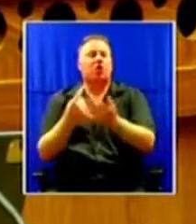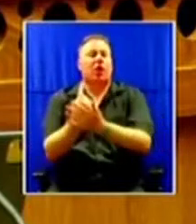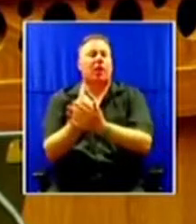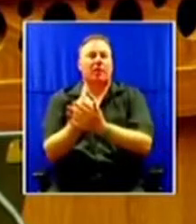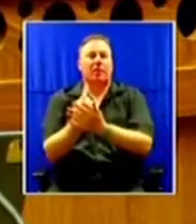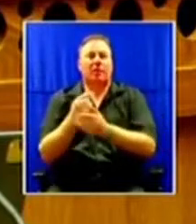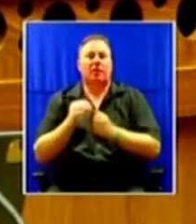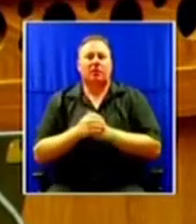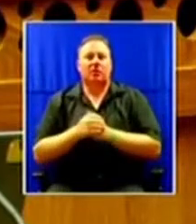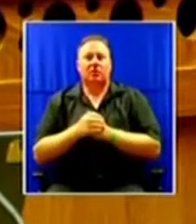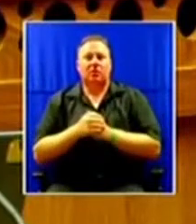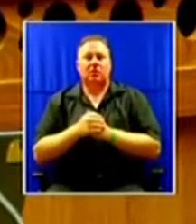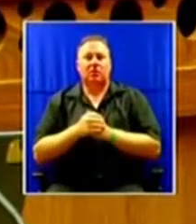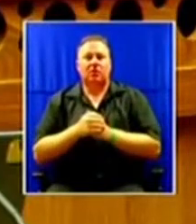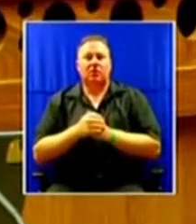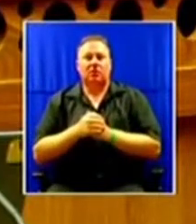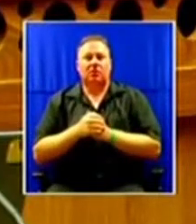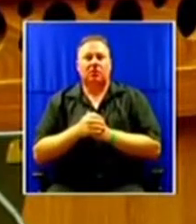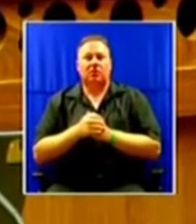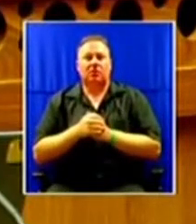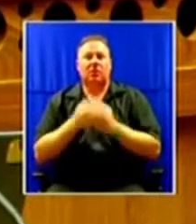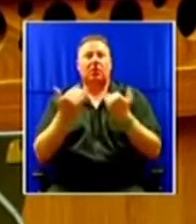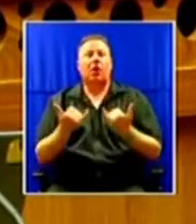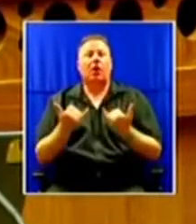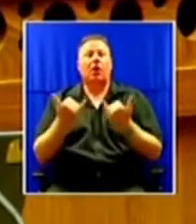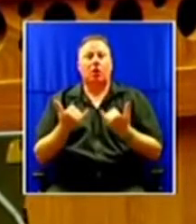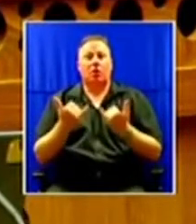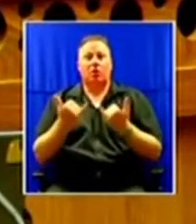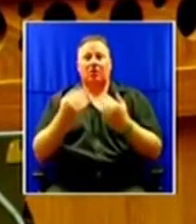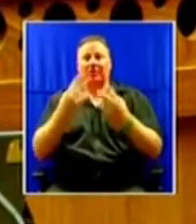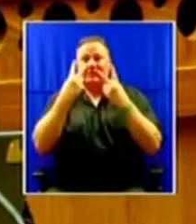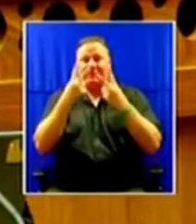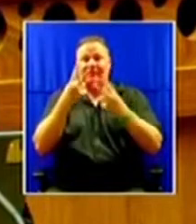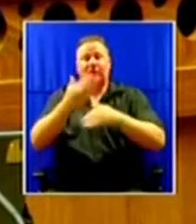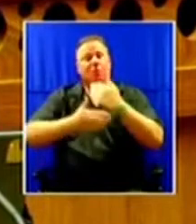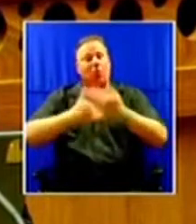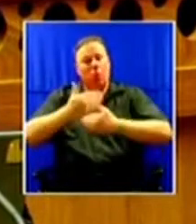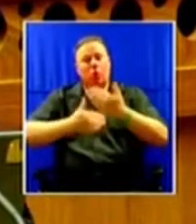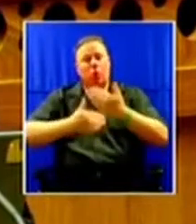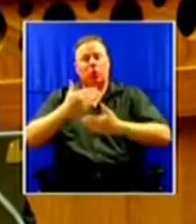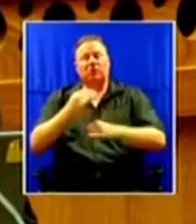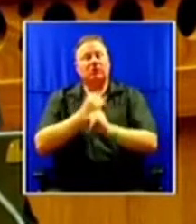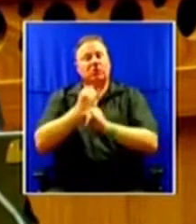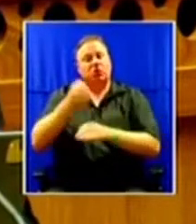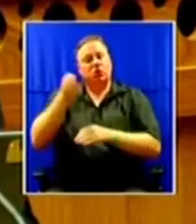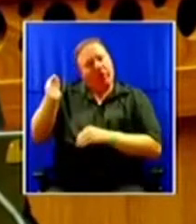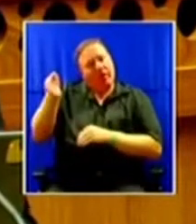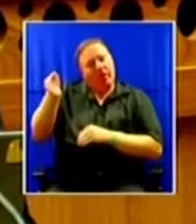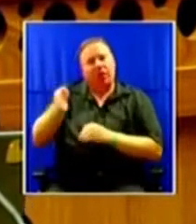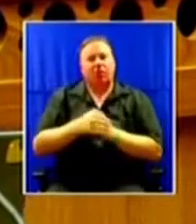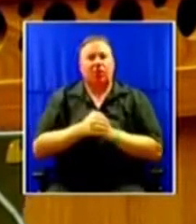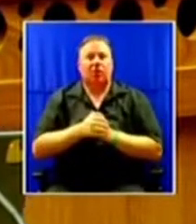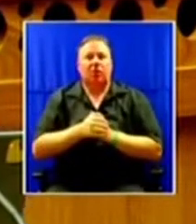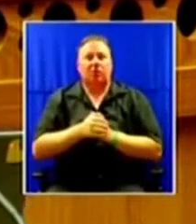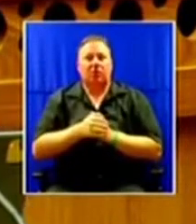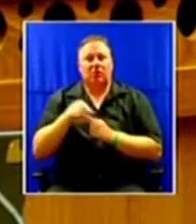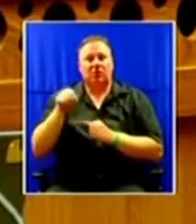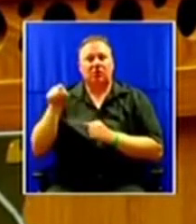compact basis. Now we're seeing progress in that industry. The industry has now